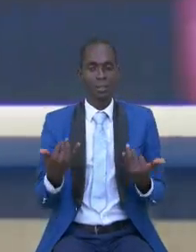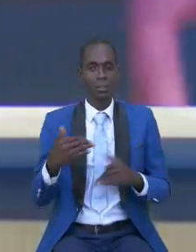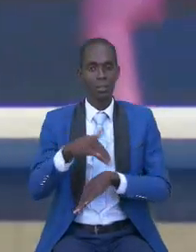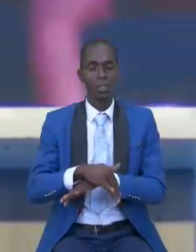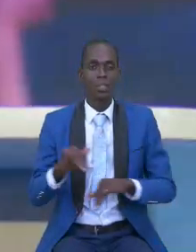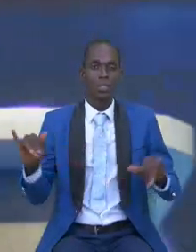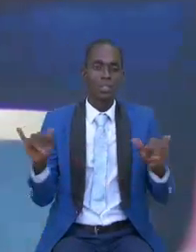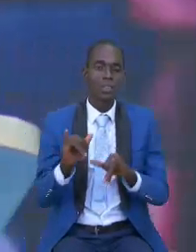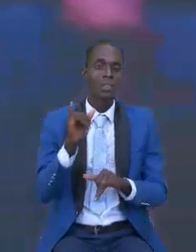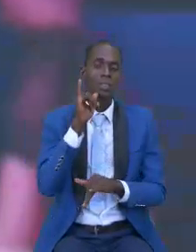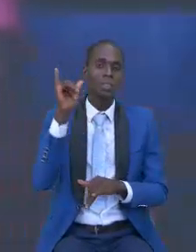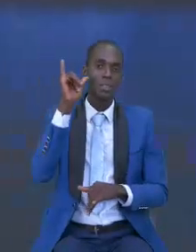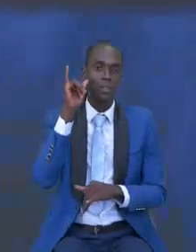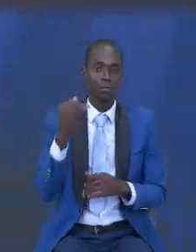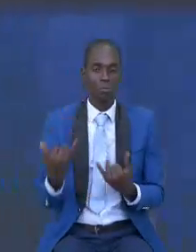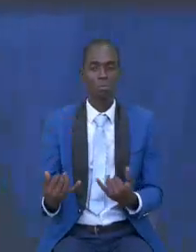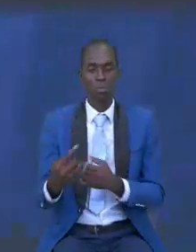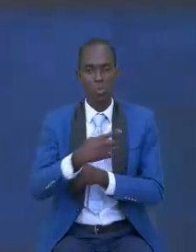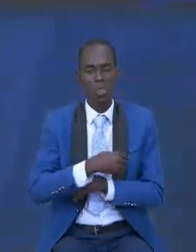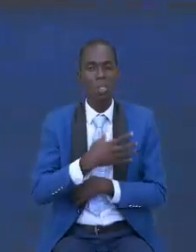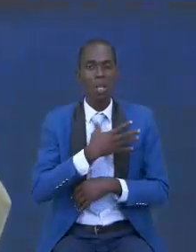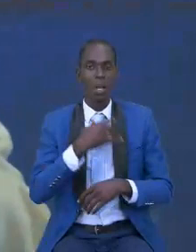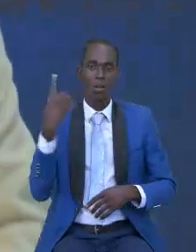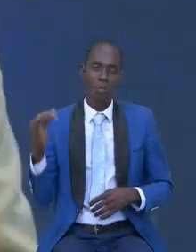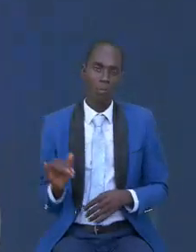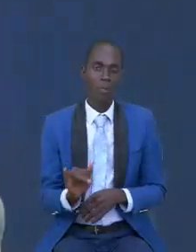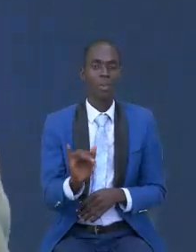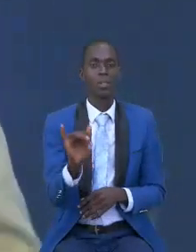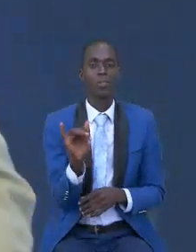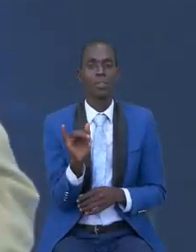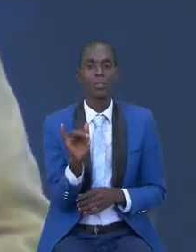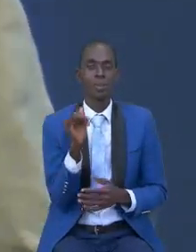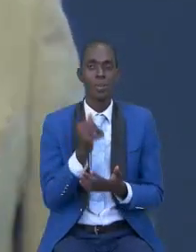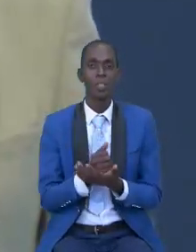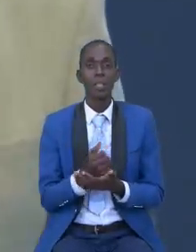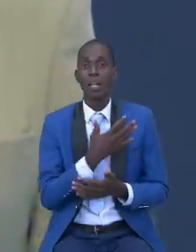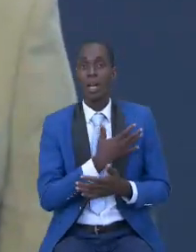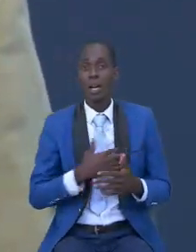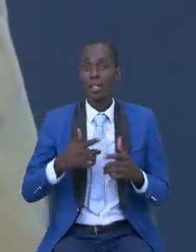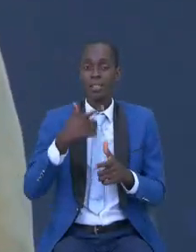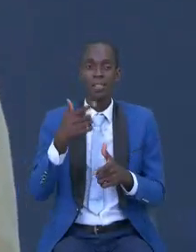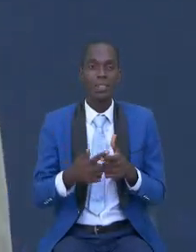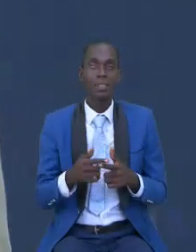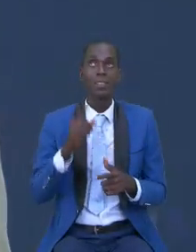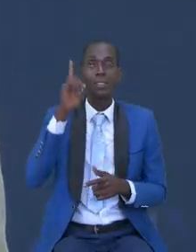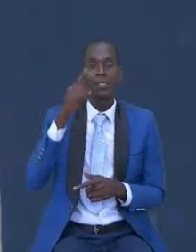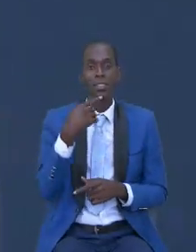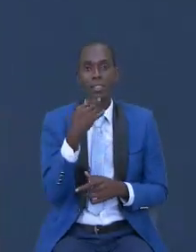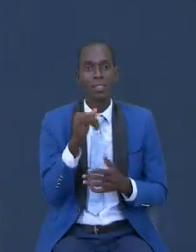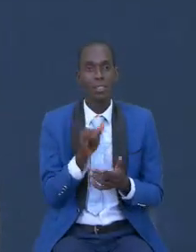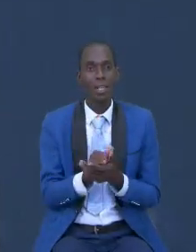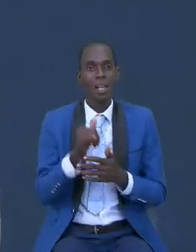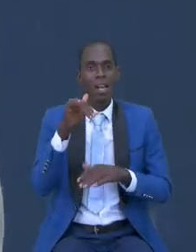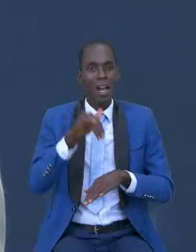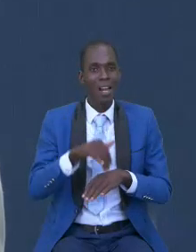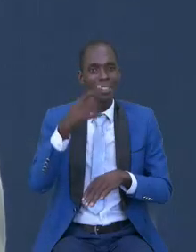same yesterday and today and forever. And then it says that at the